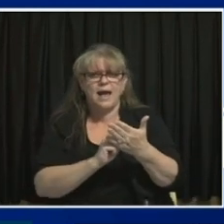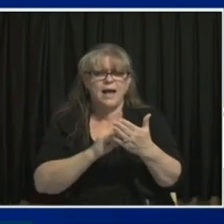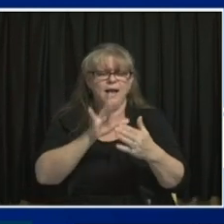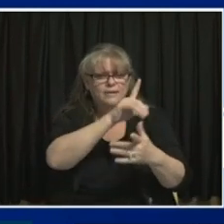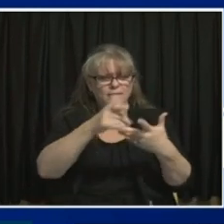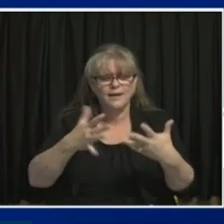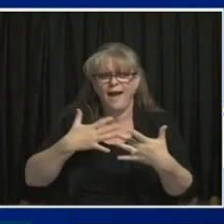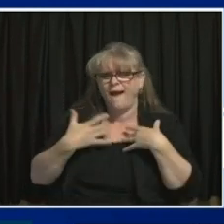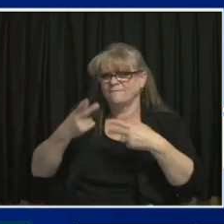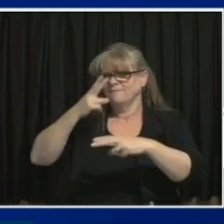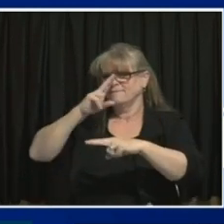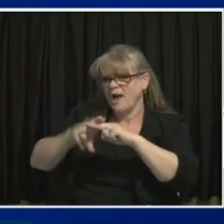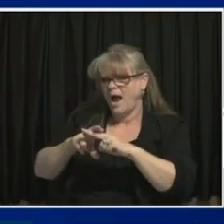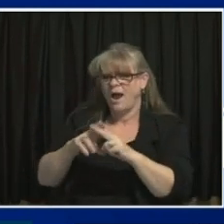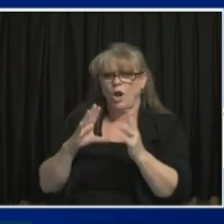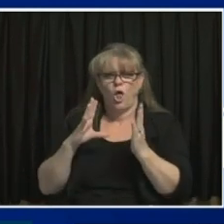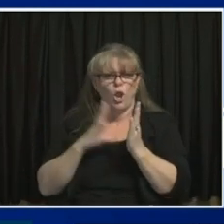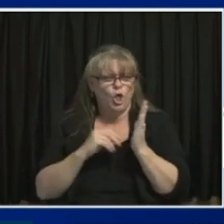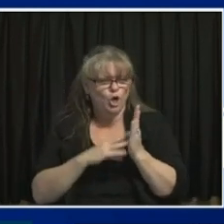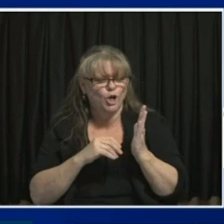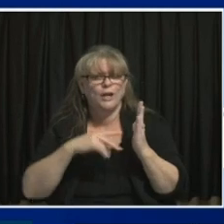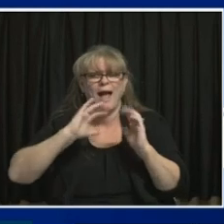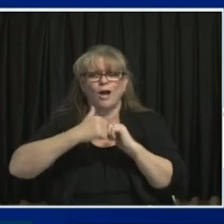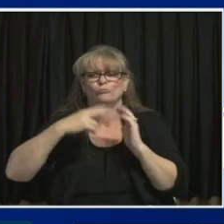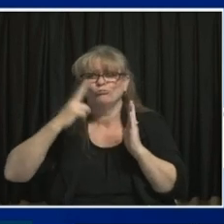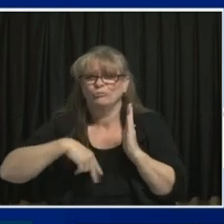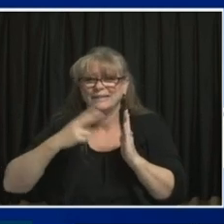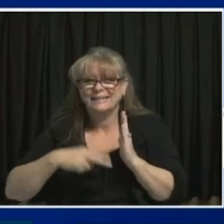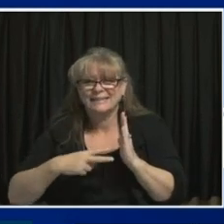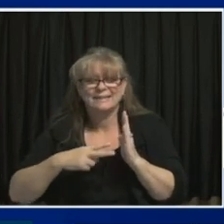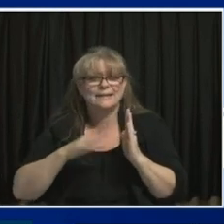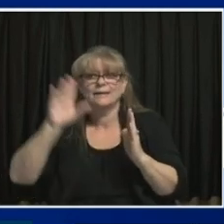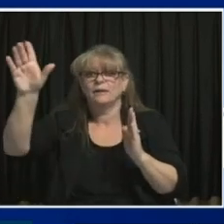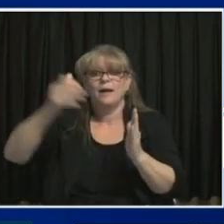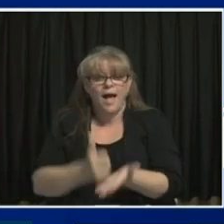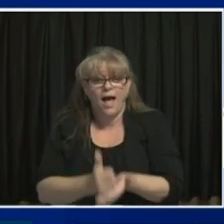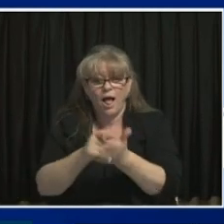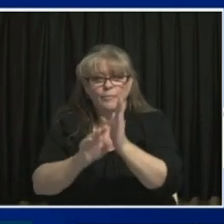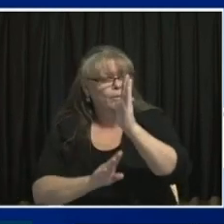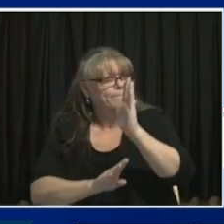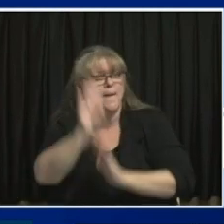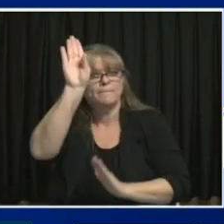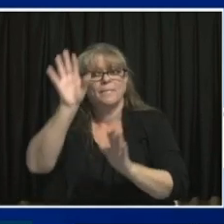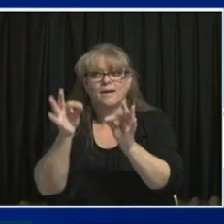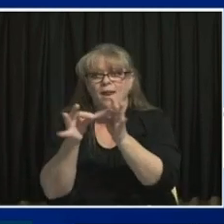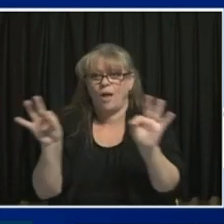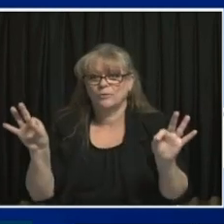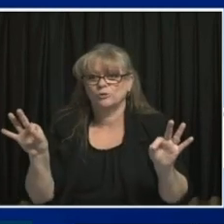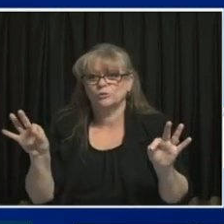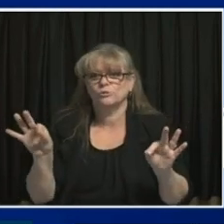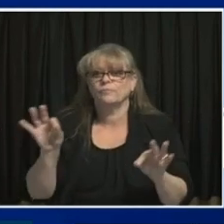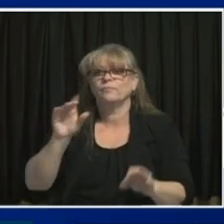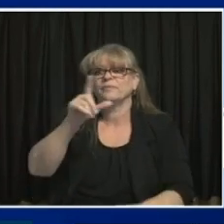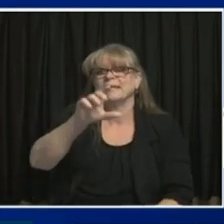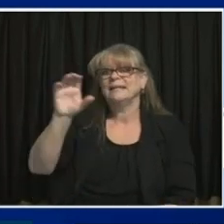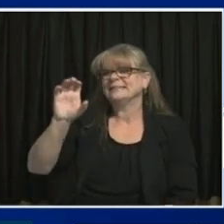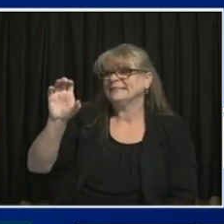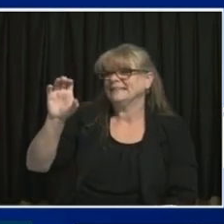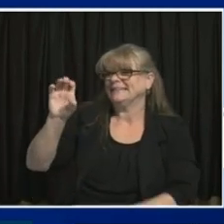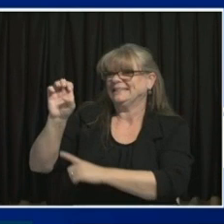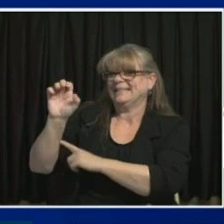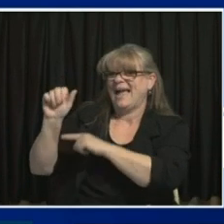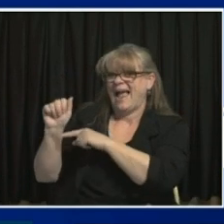on for literacy and language development. And I want to thank CEA and others for generally providing the funding for educator stipends to